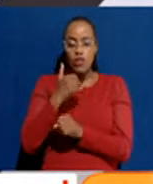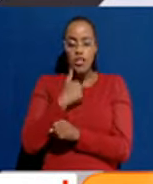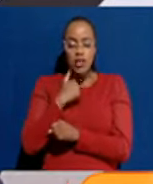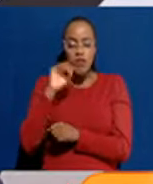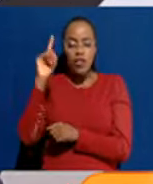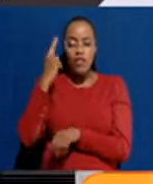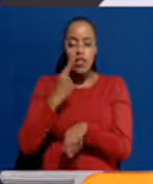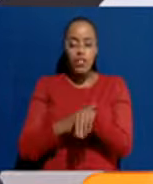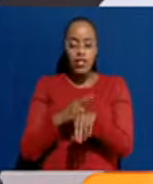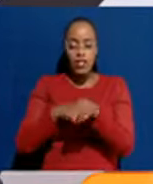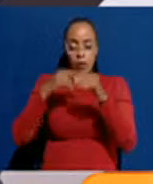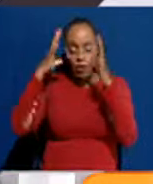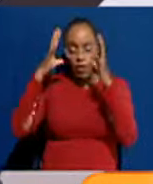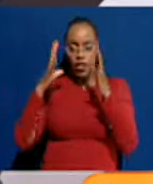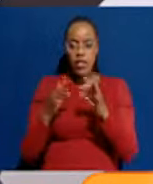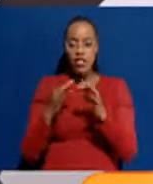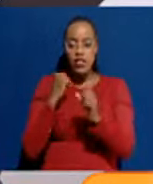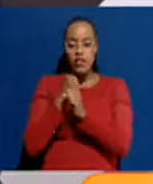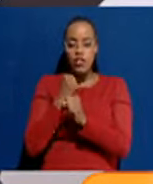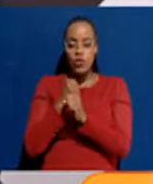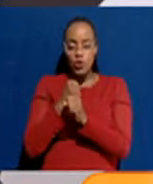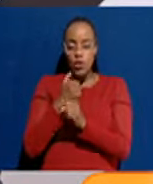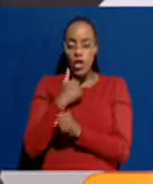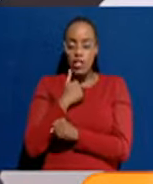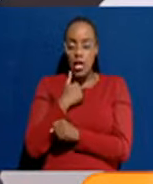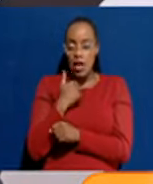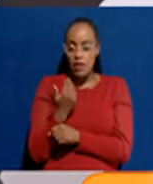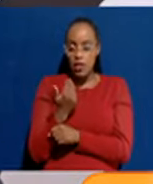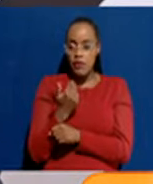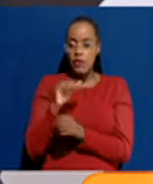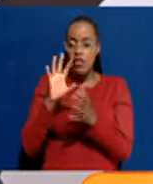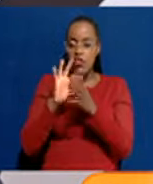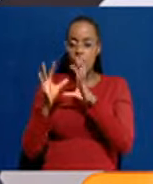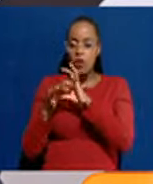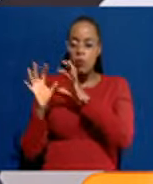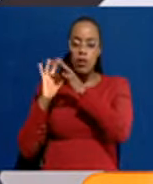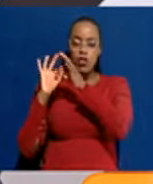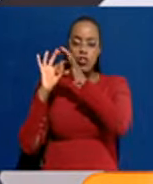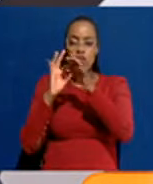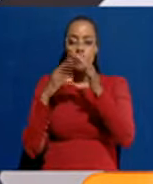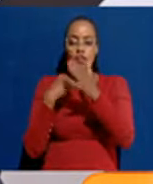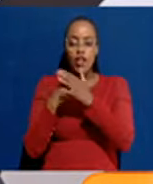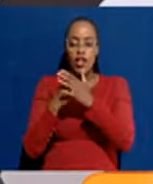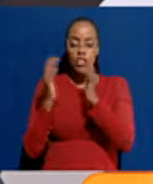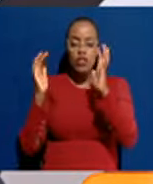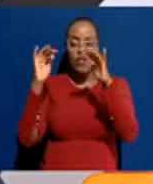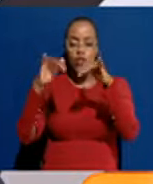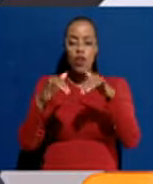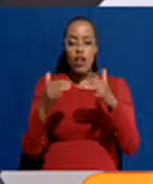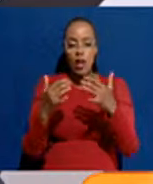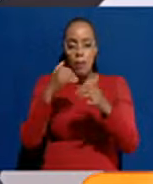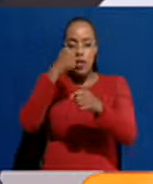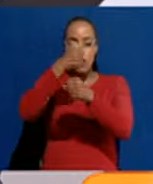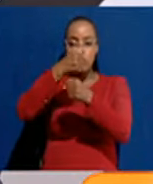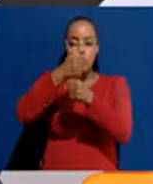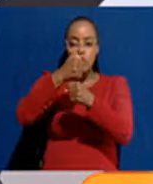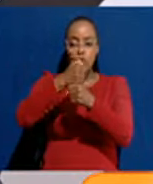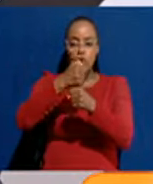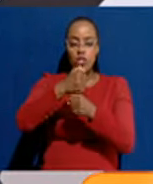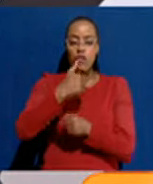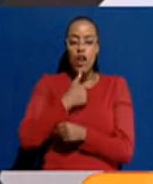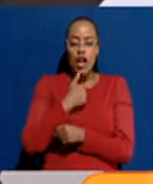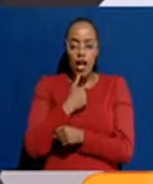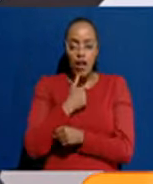time decided to host what they'll be calling the Olympic Solidarity Finance Forum. The Finance Forum is to bring